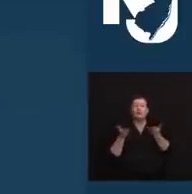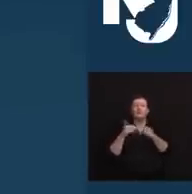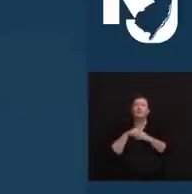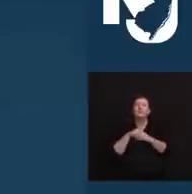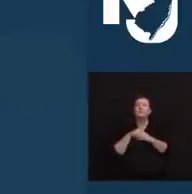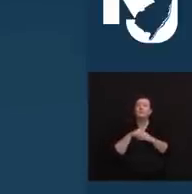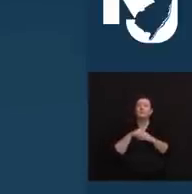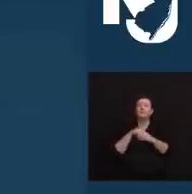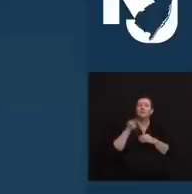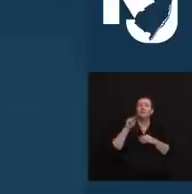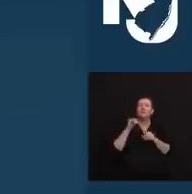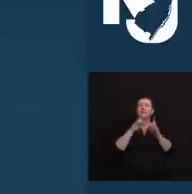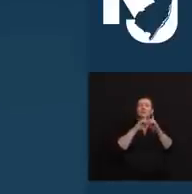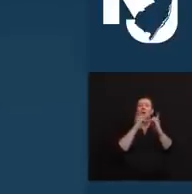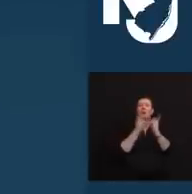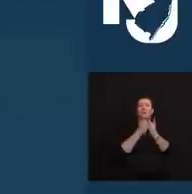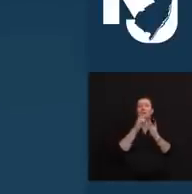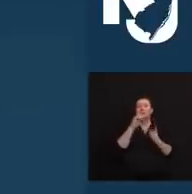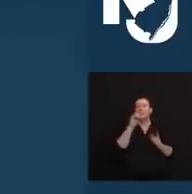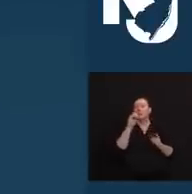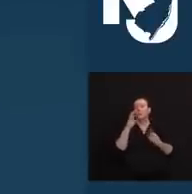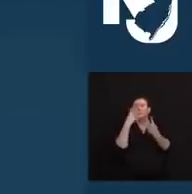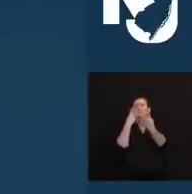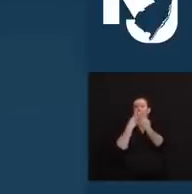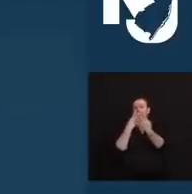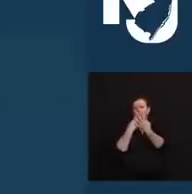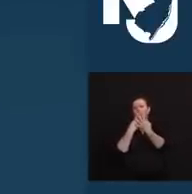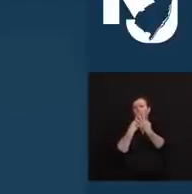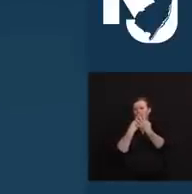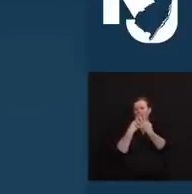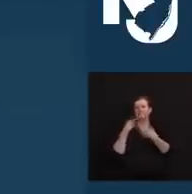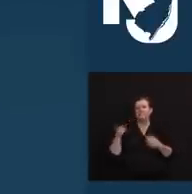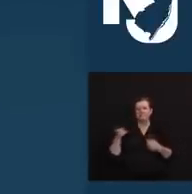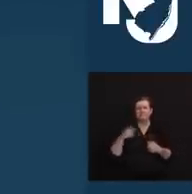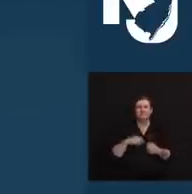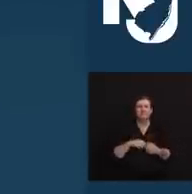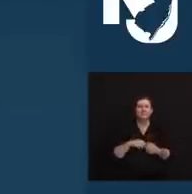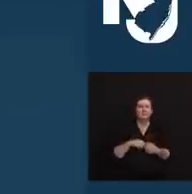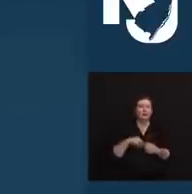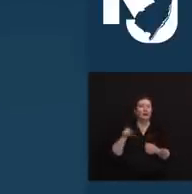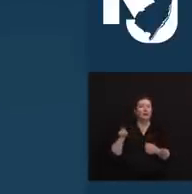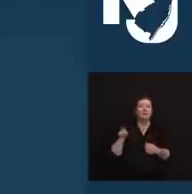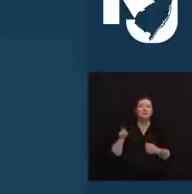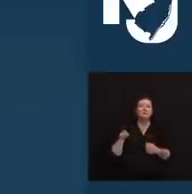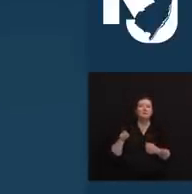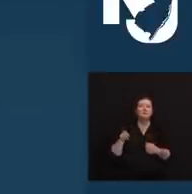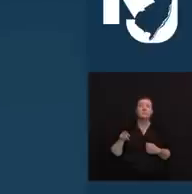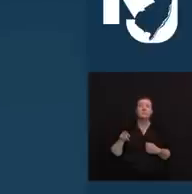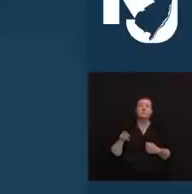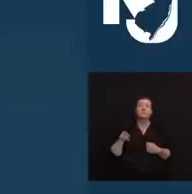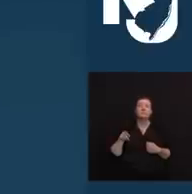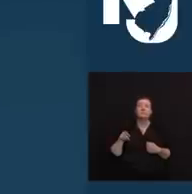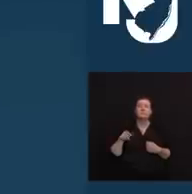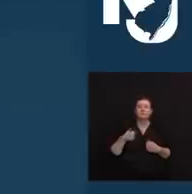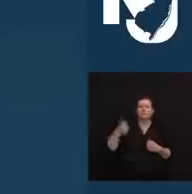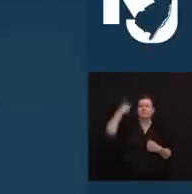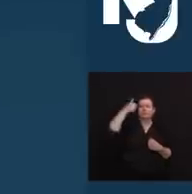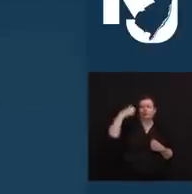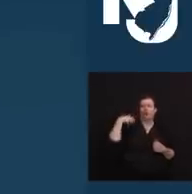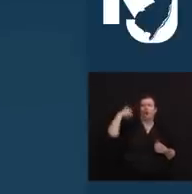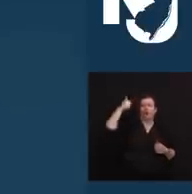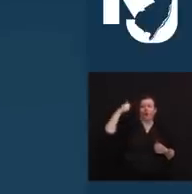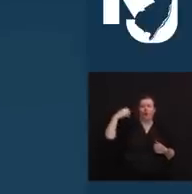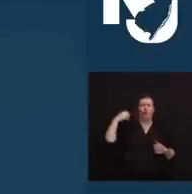Corrections and was a senior correctional police officer at the South Woods State Prison and a proud member,